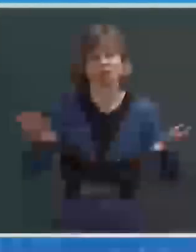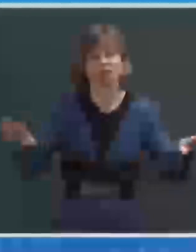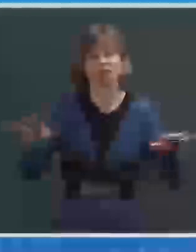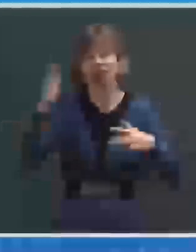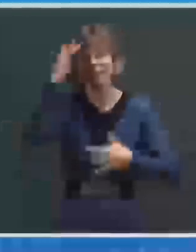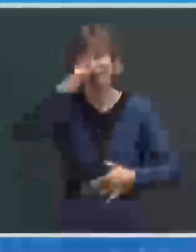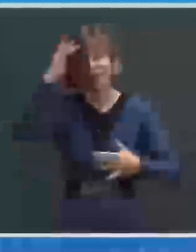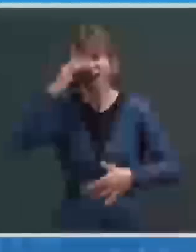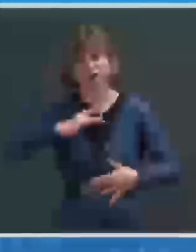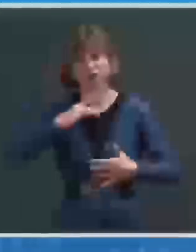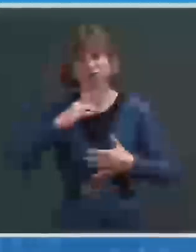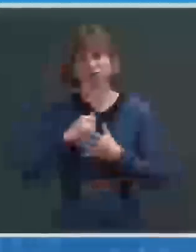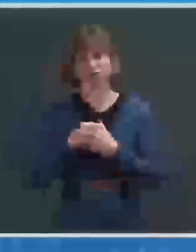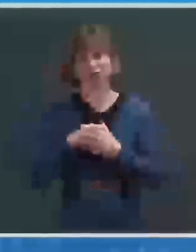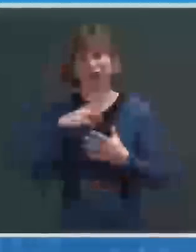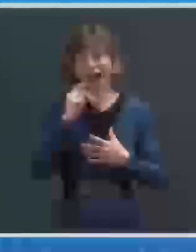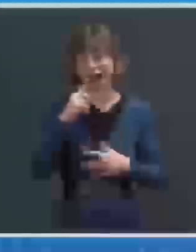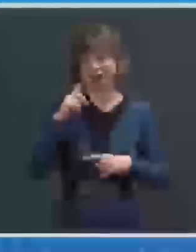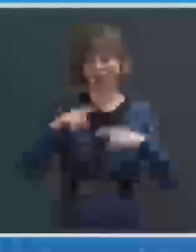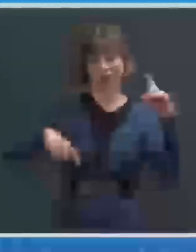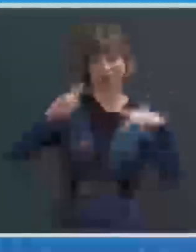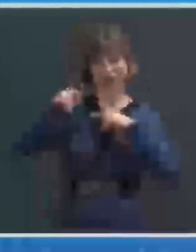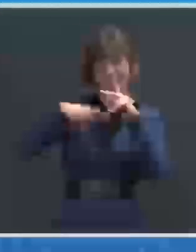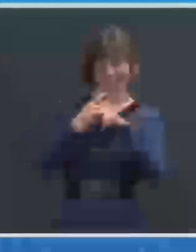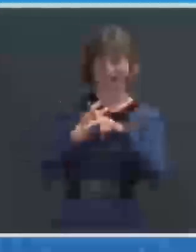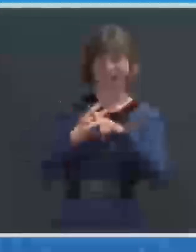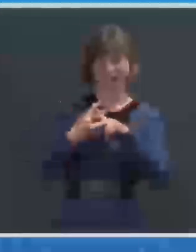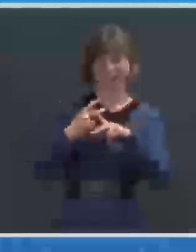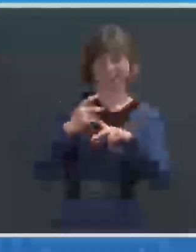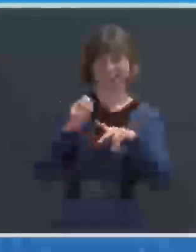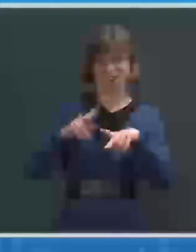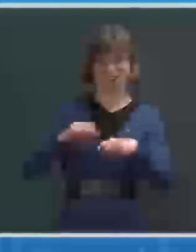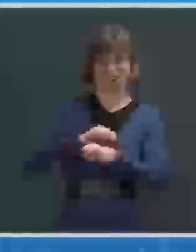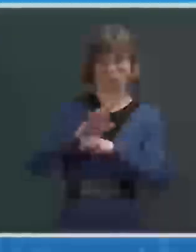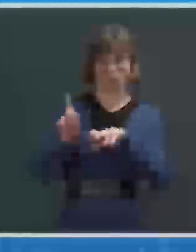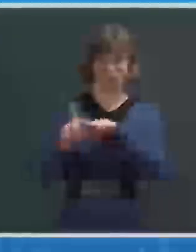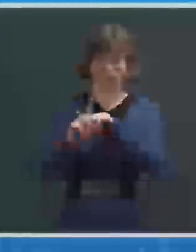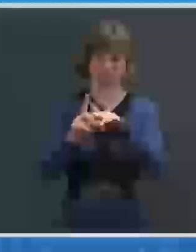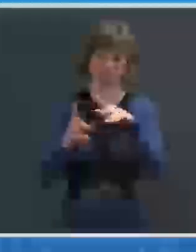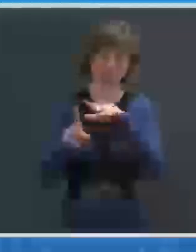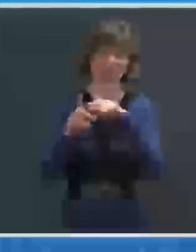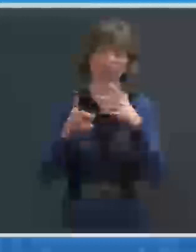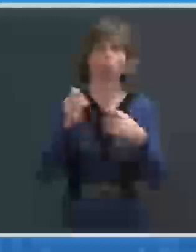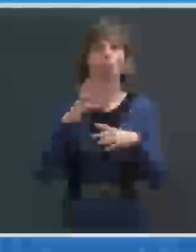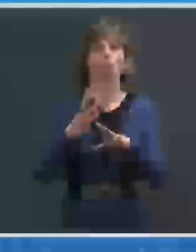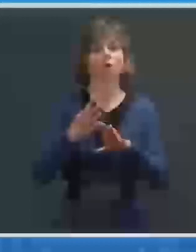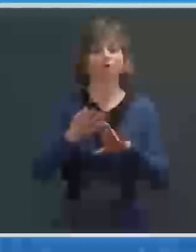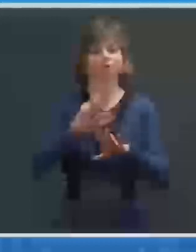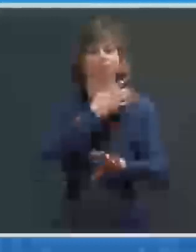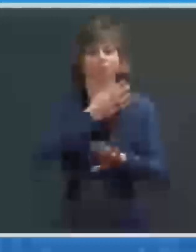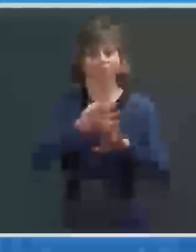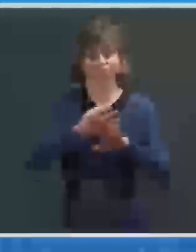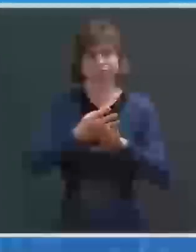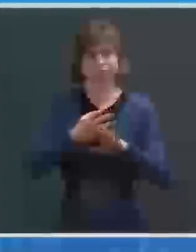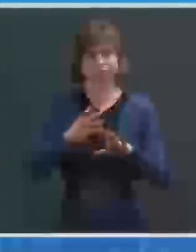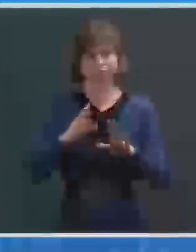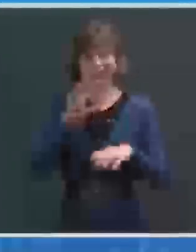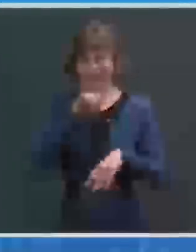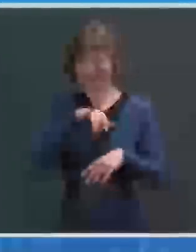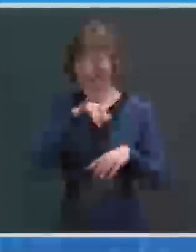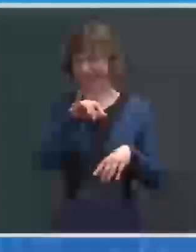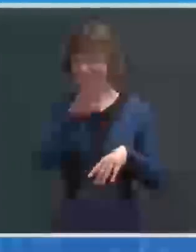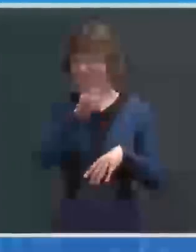as varying strains, variants, or lineages. That is the